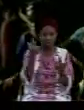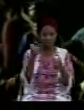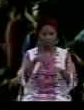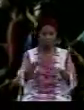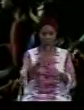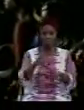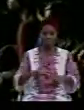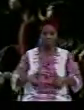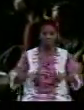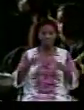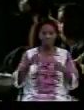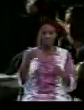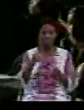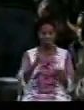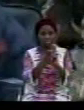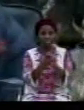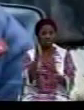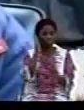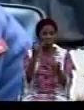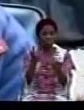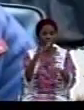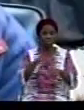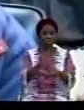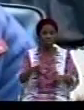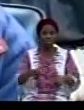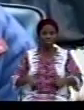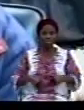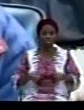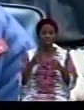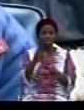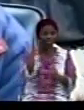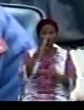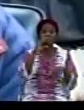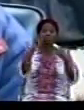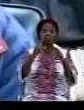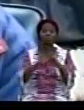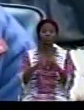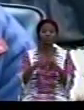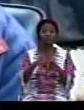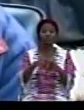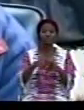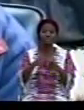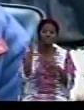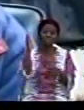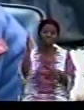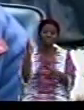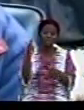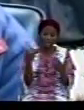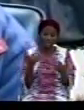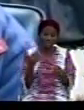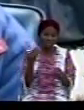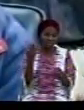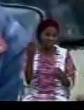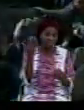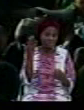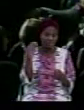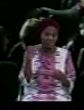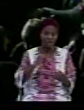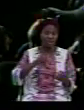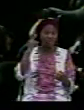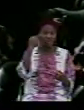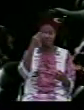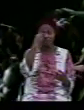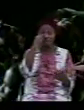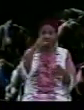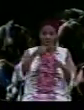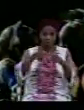You'll be able to say once, I was blind, but now I can see. You'll be able to say,